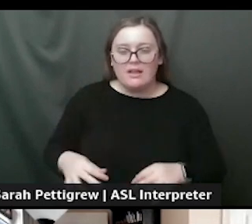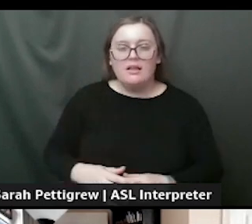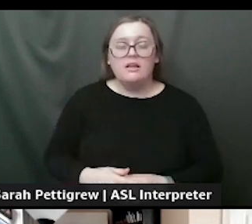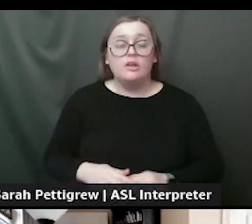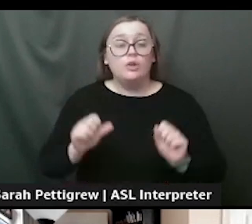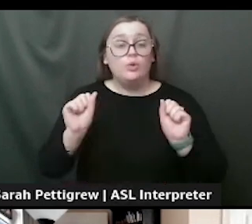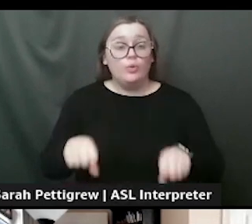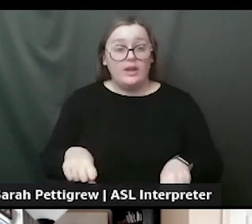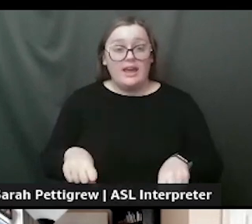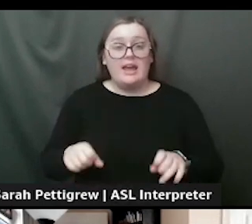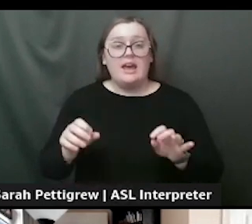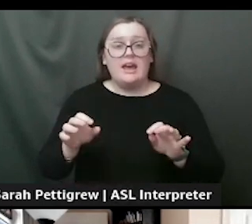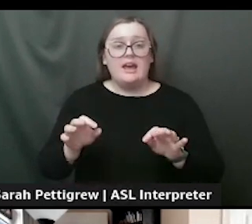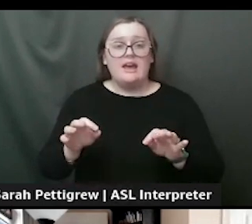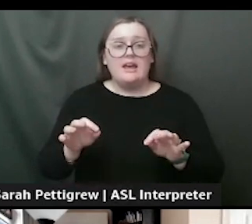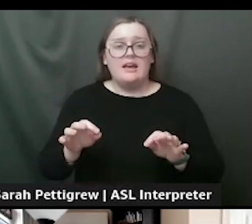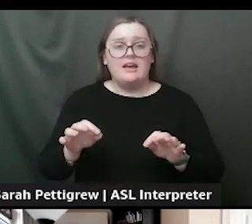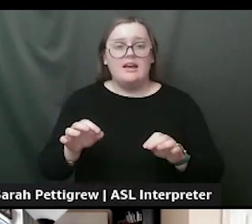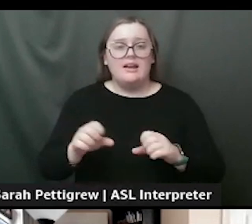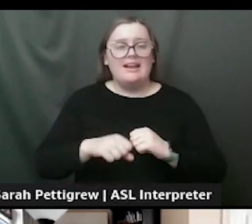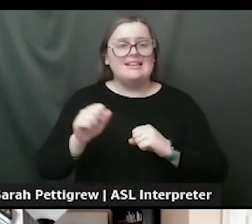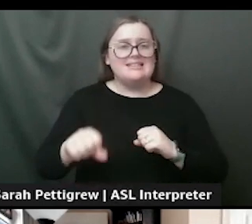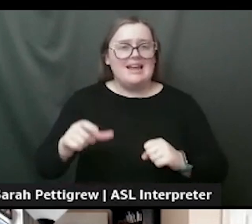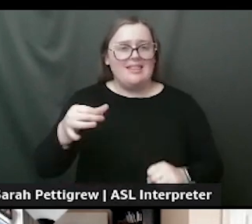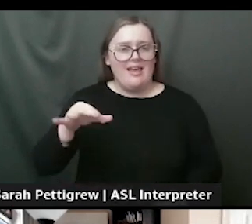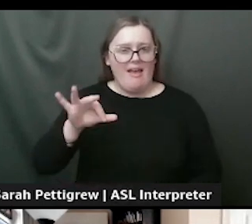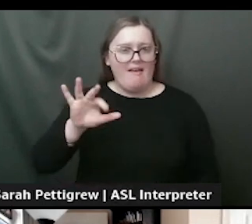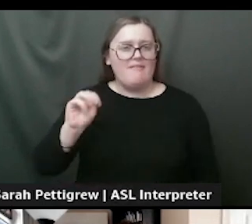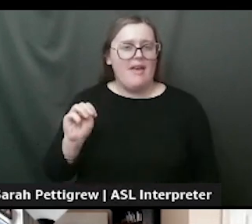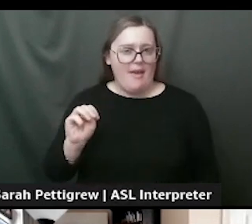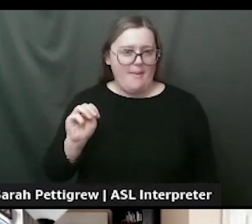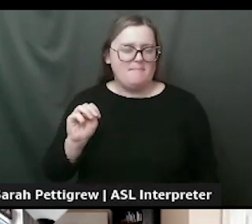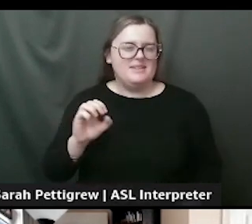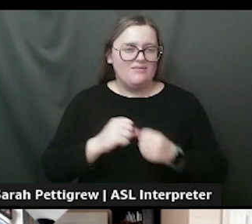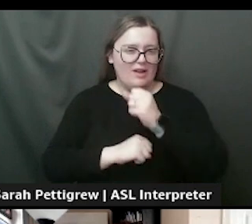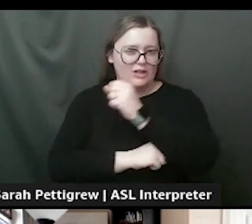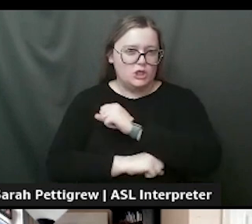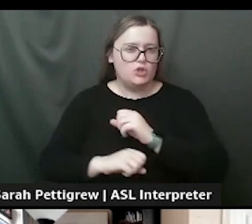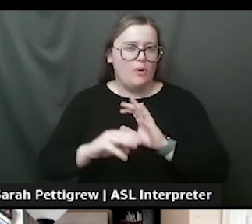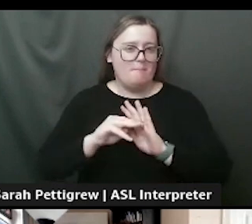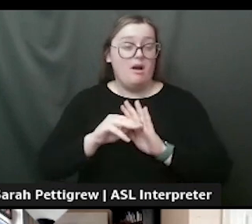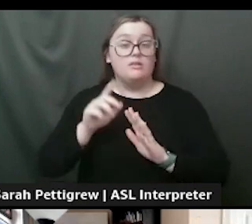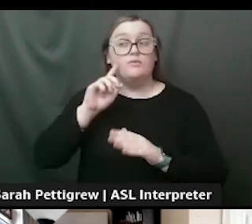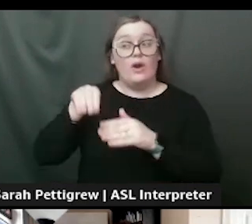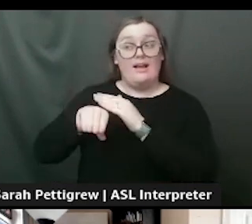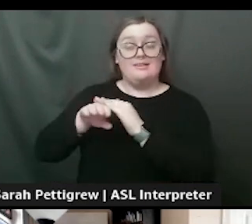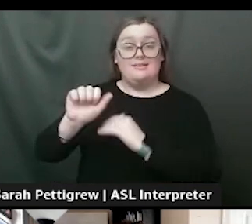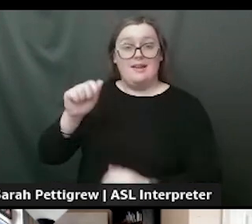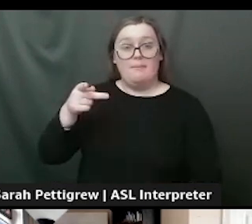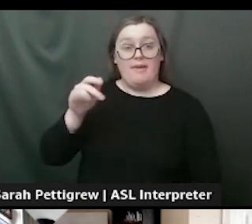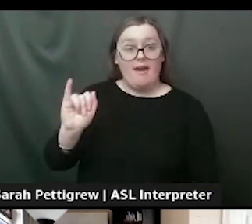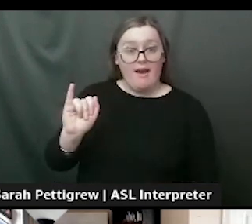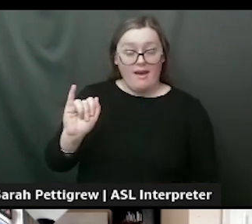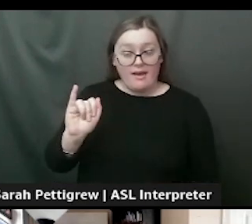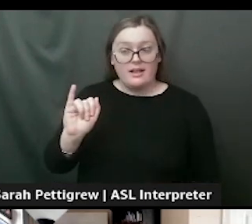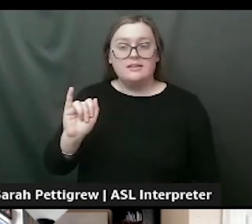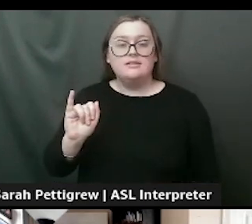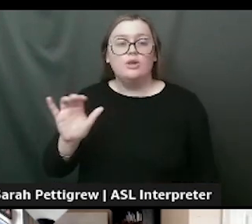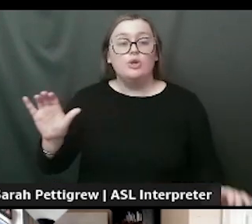extend the FMs, the foundational models, to access APIs, right? And by doing so, you